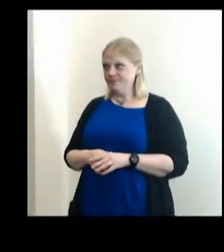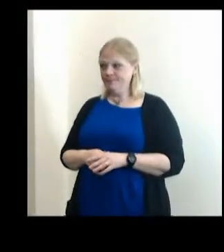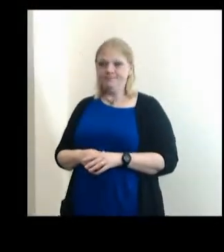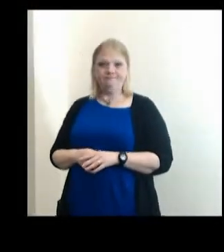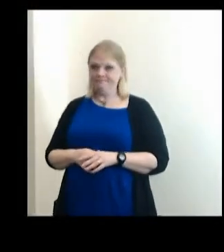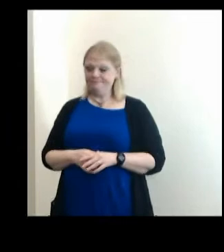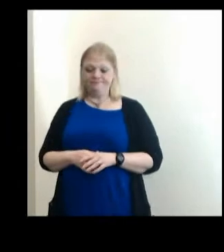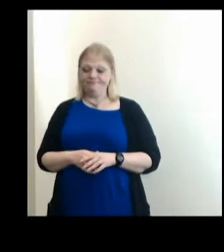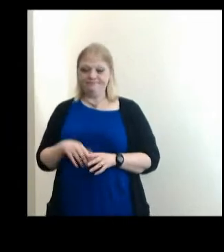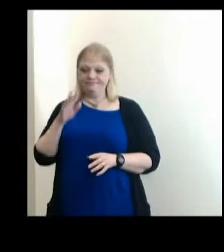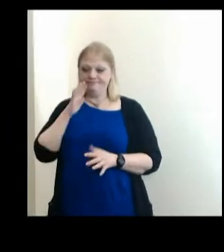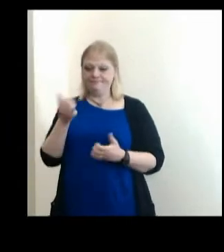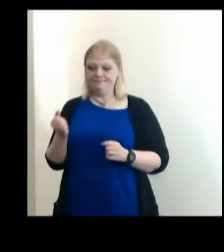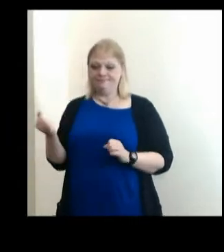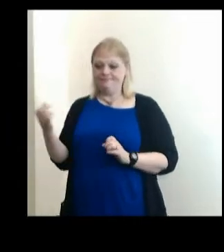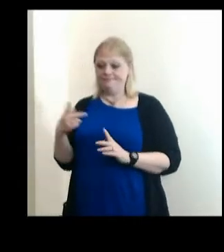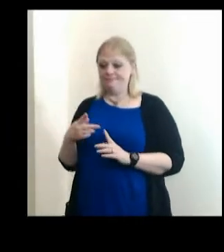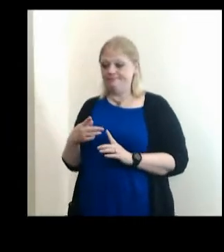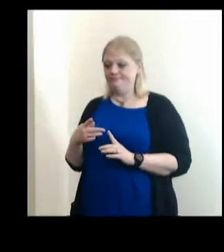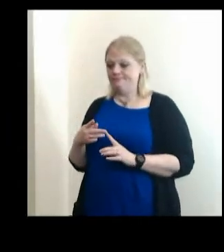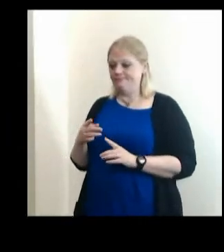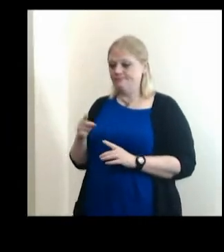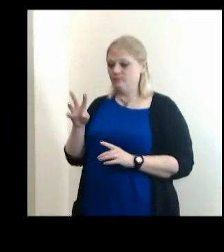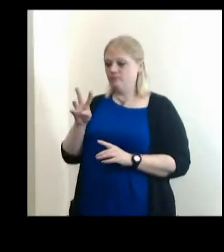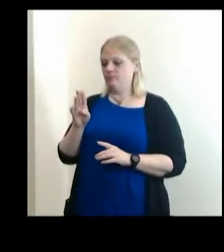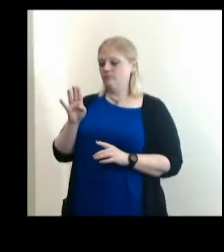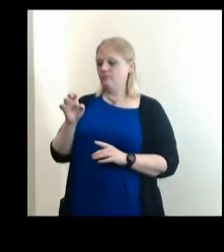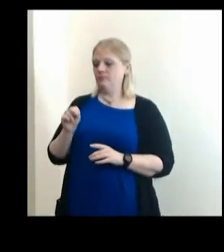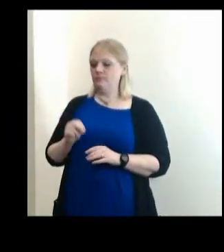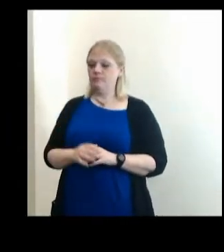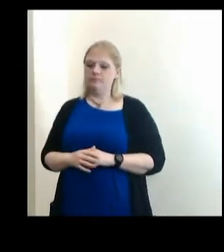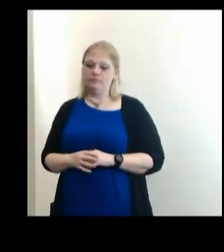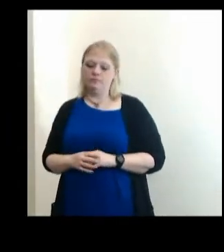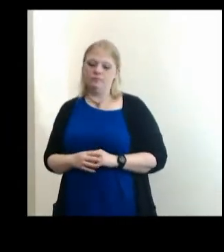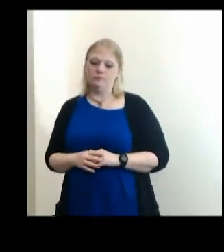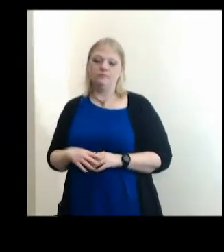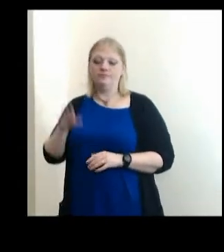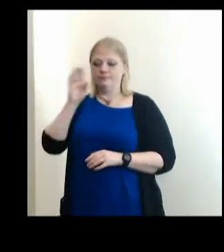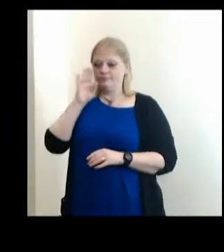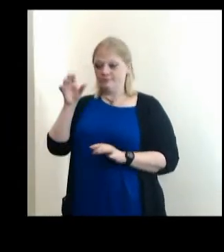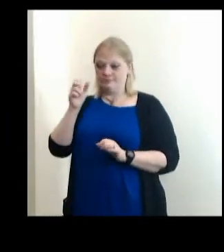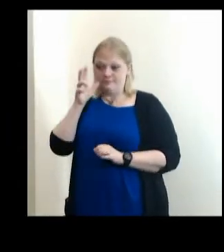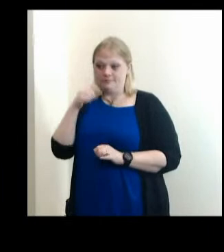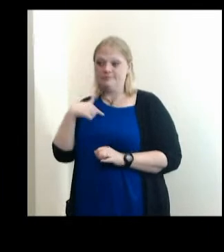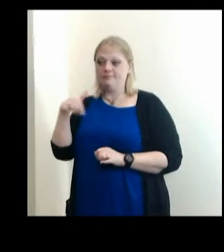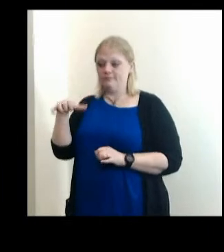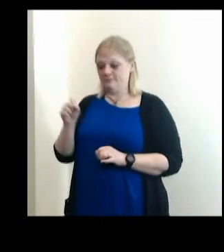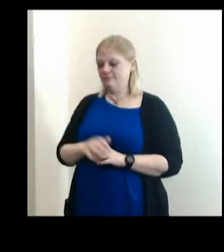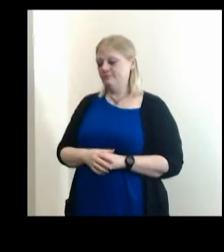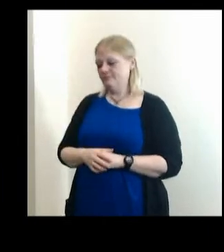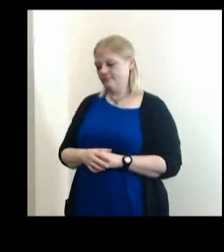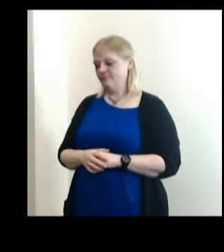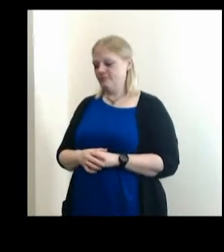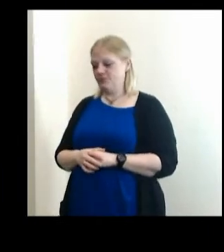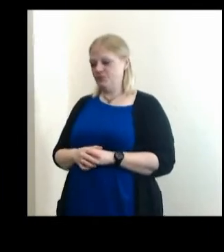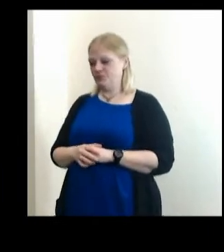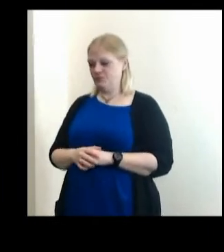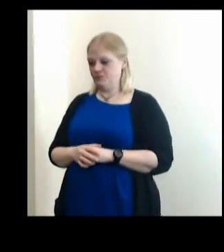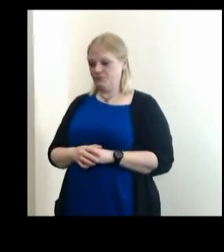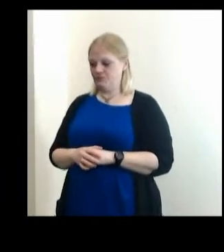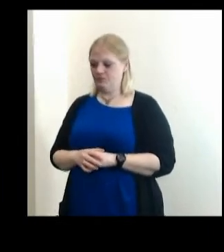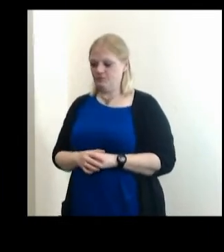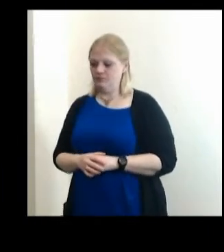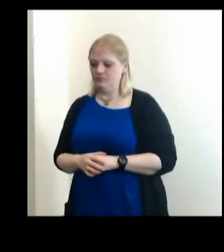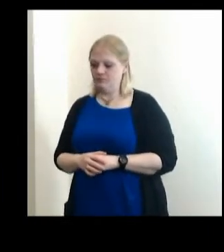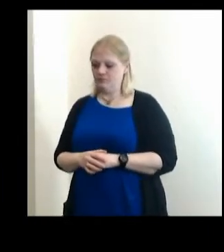If not, we'll come back to BFO, see if he's there. Mike Baggerman, WBEN. Hi, Mark. Can you hear me okay? Yes, go ahead, Michael. All right. So